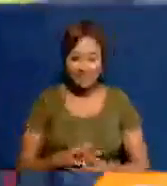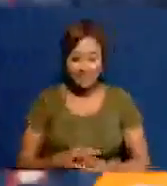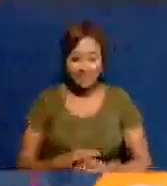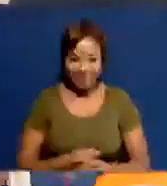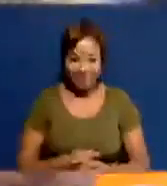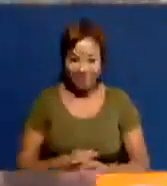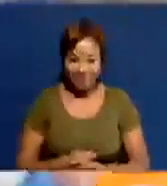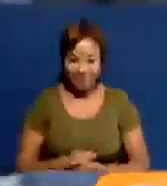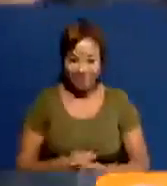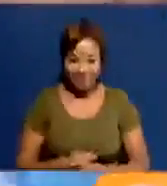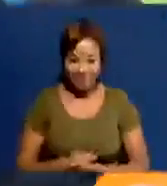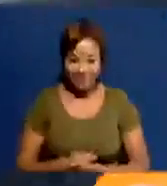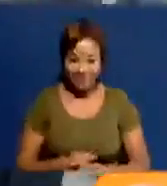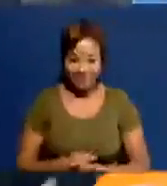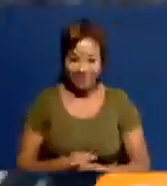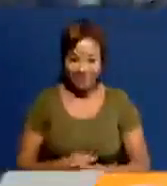Manchester!